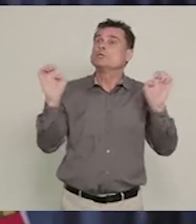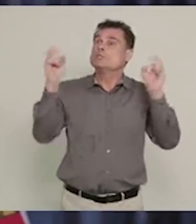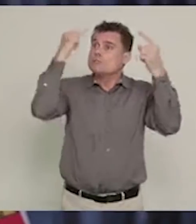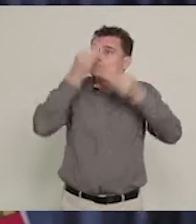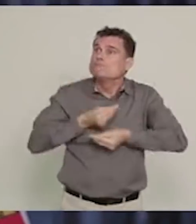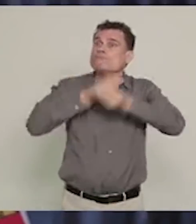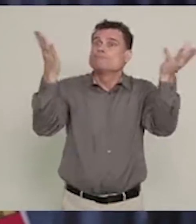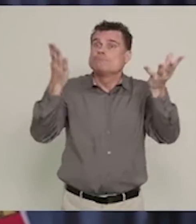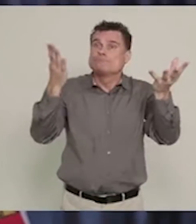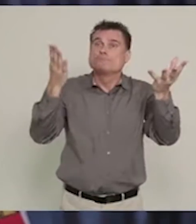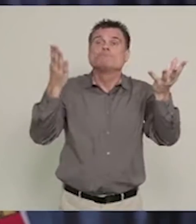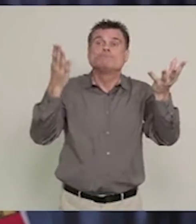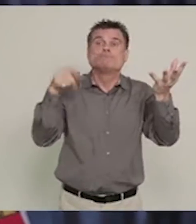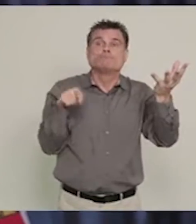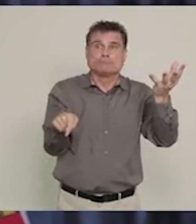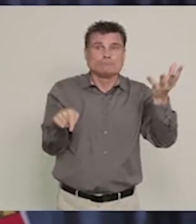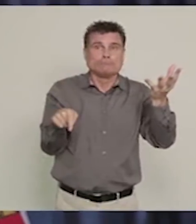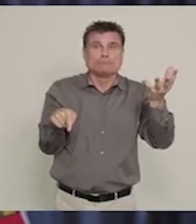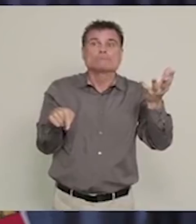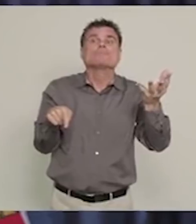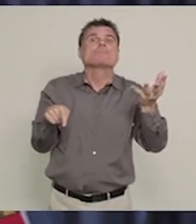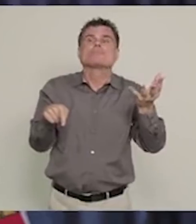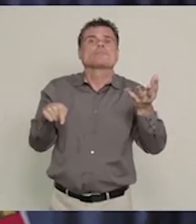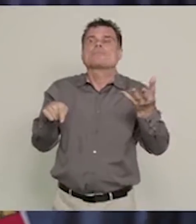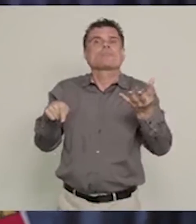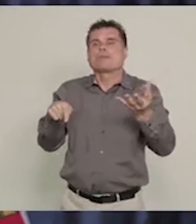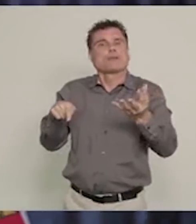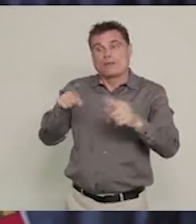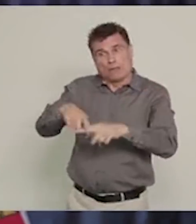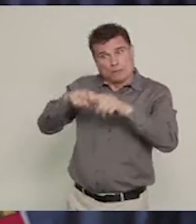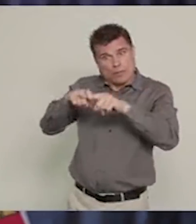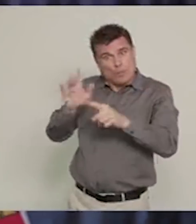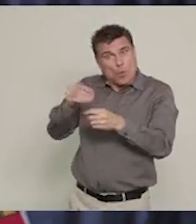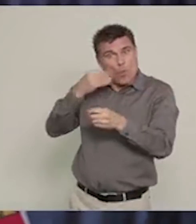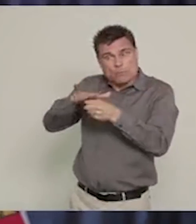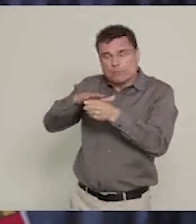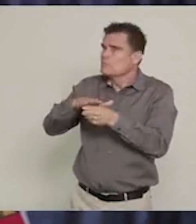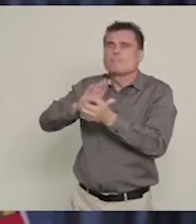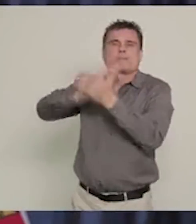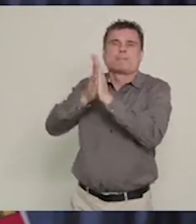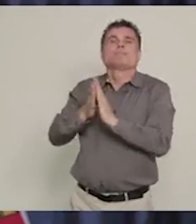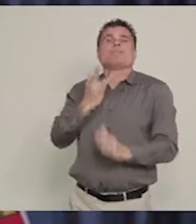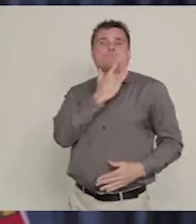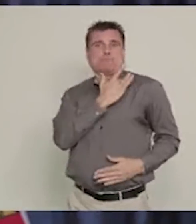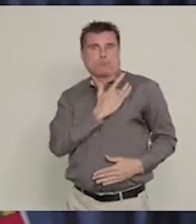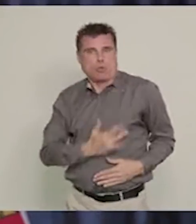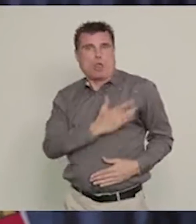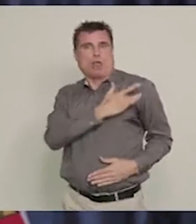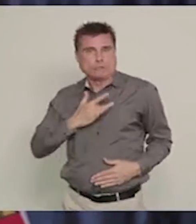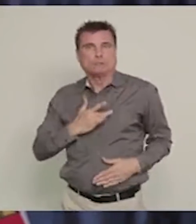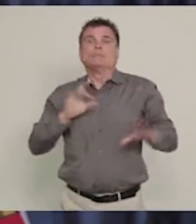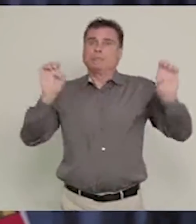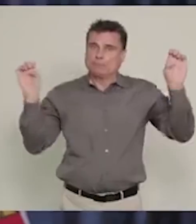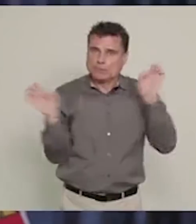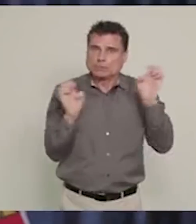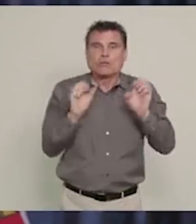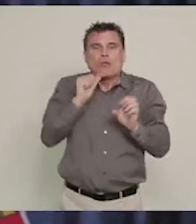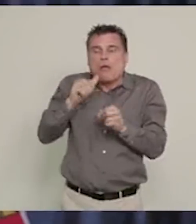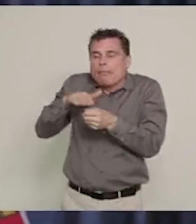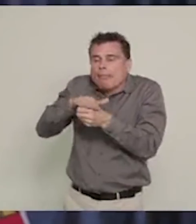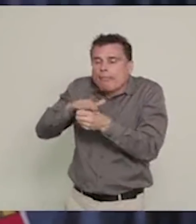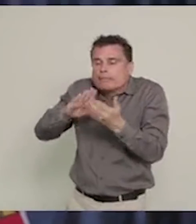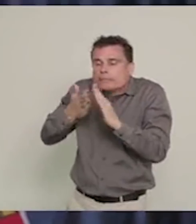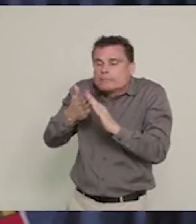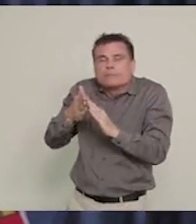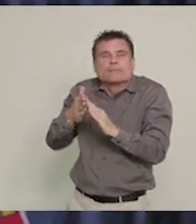the provincially declared state of emergency. Local governments are key partners. To that end,